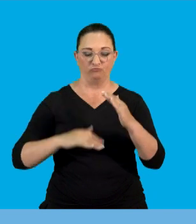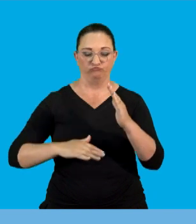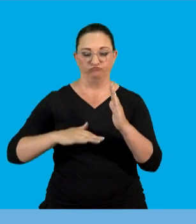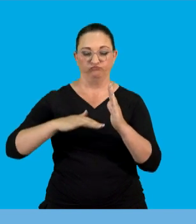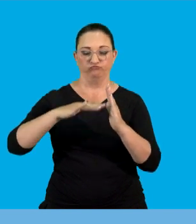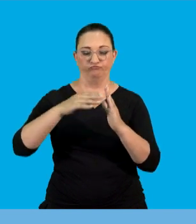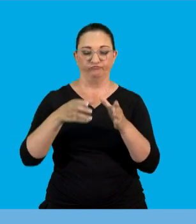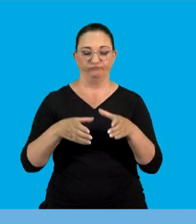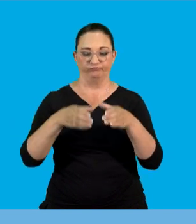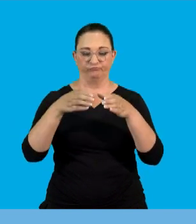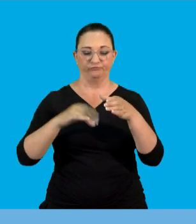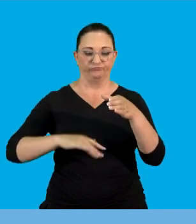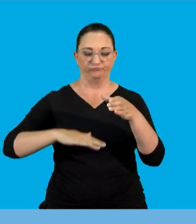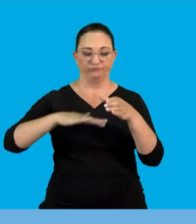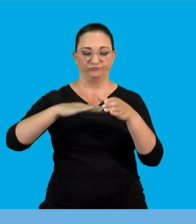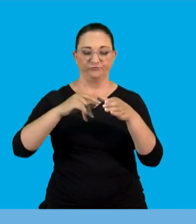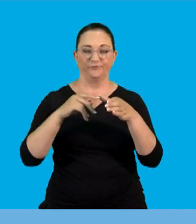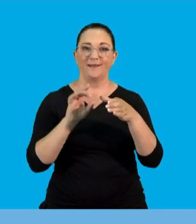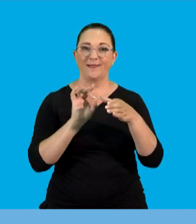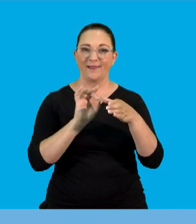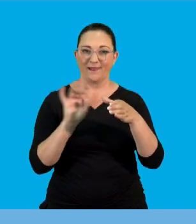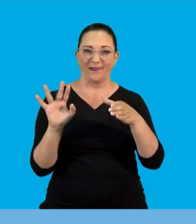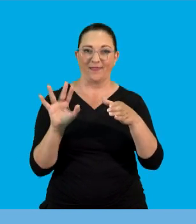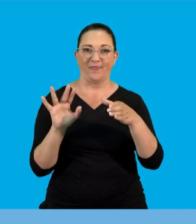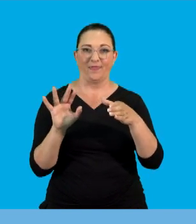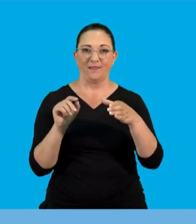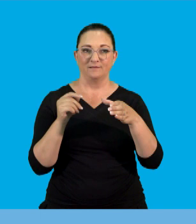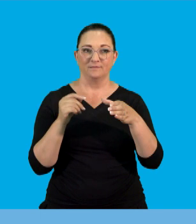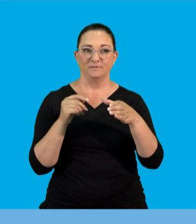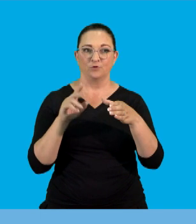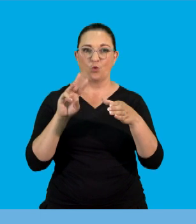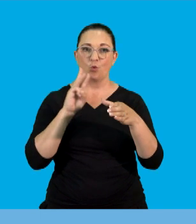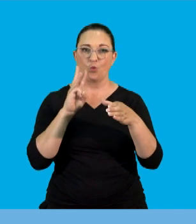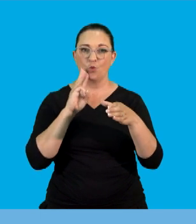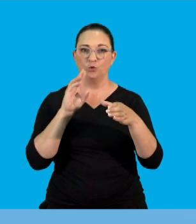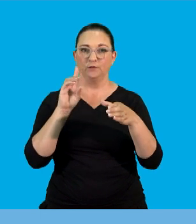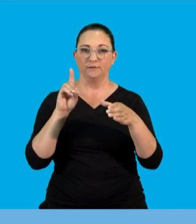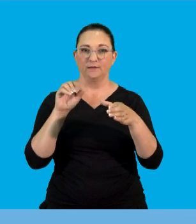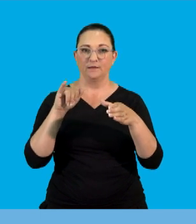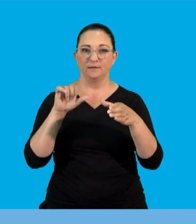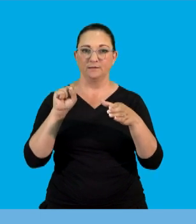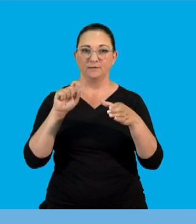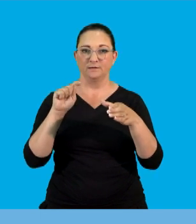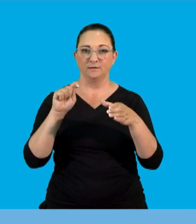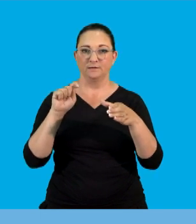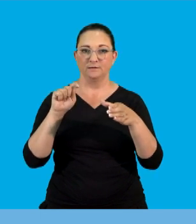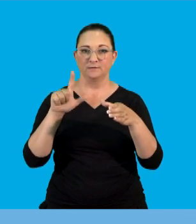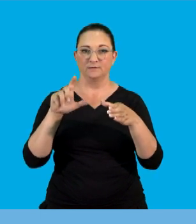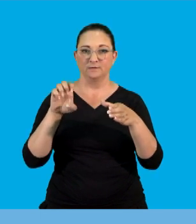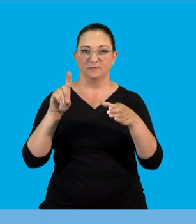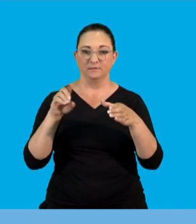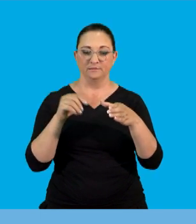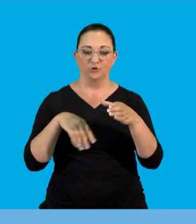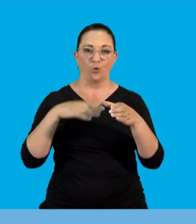water, and then now we are starting with a beaker that has clean distilled water.